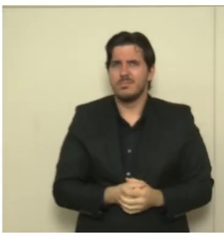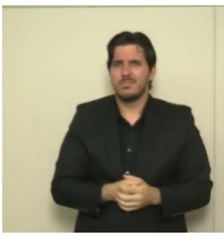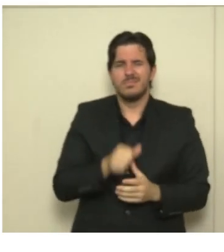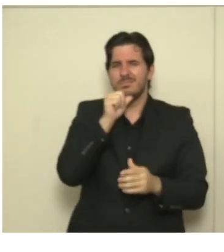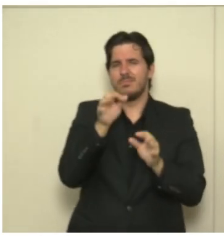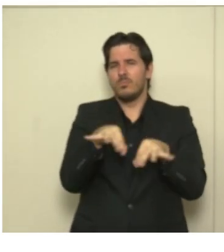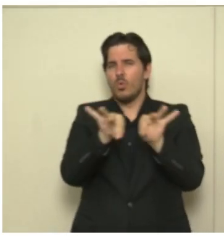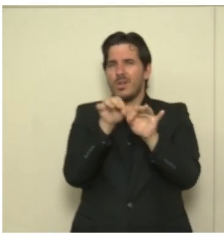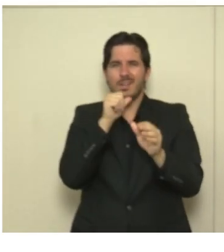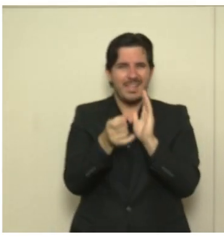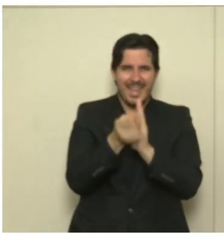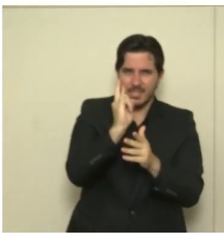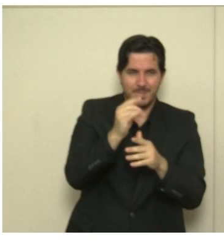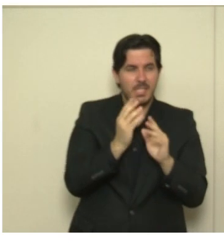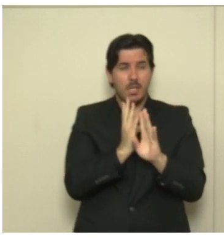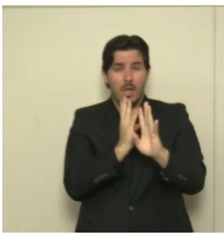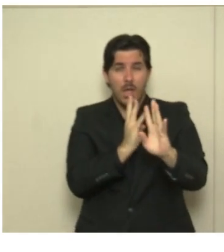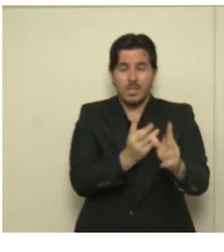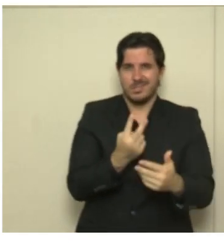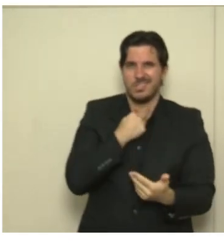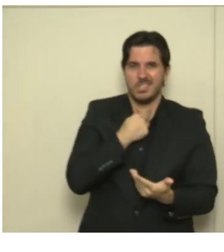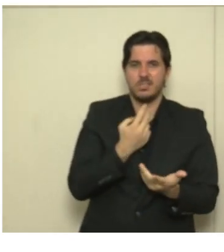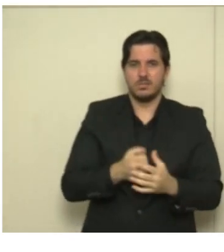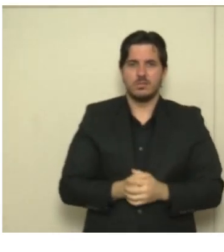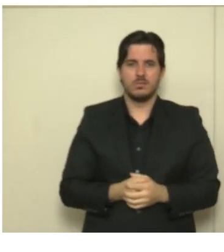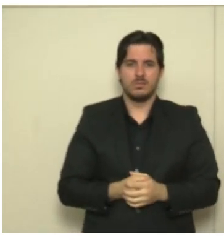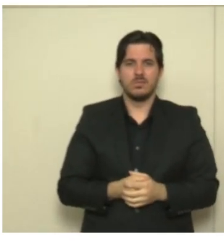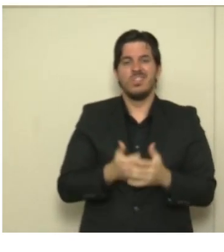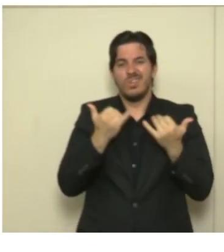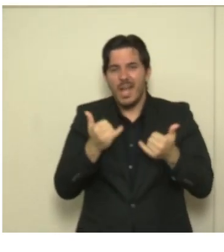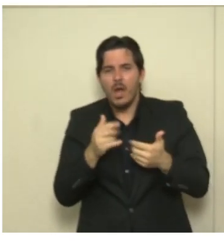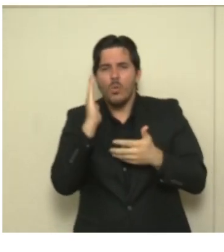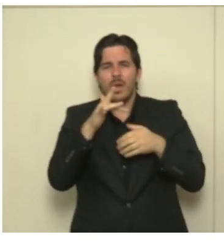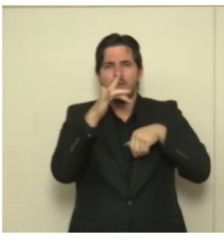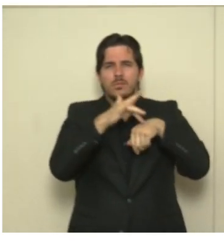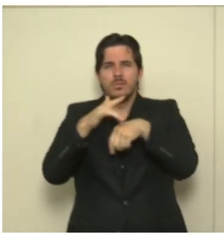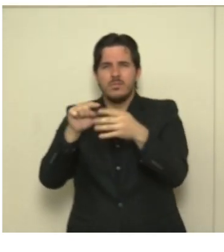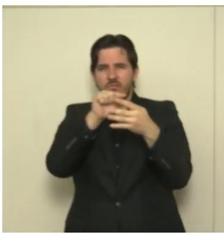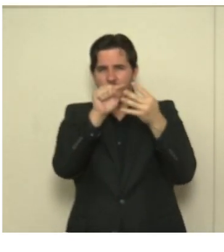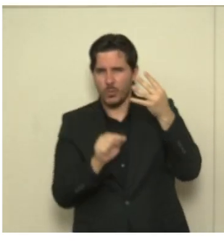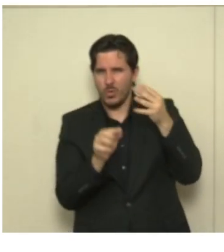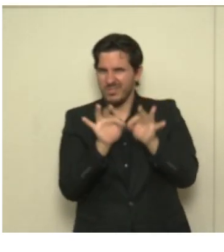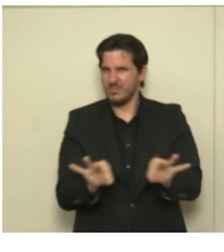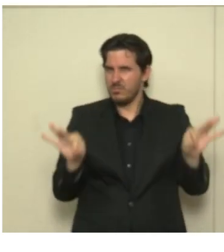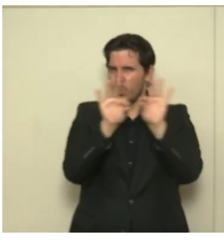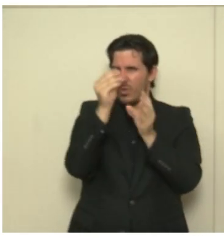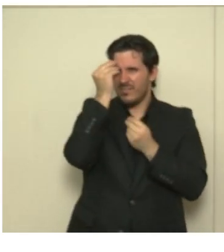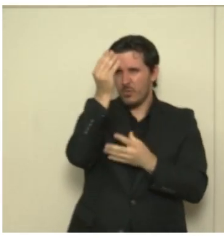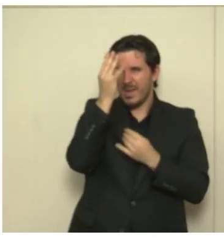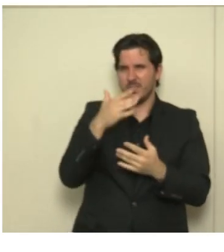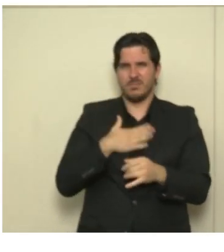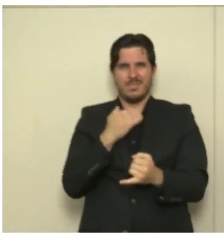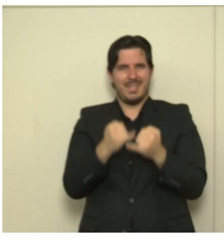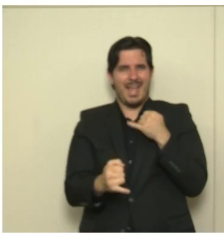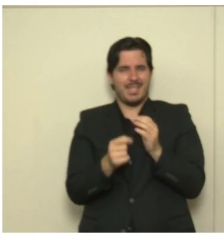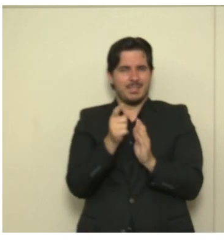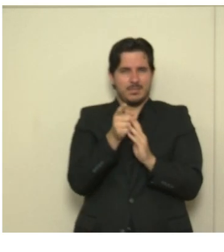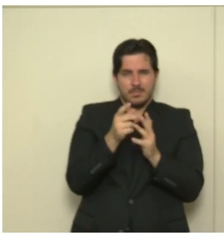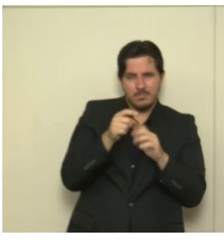some important information that I just feel like everyone needs to know. I want to use this last bit of time to